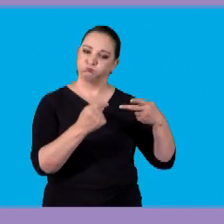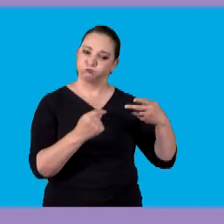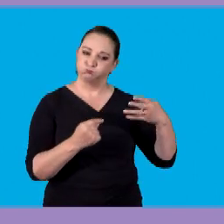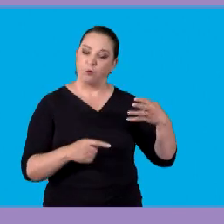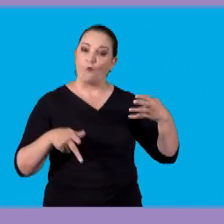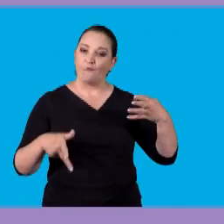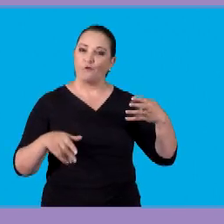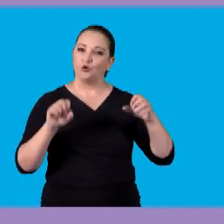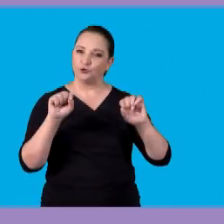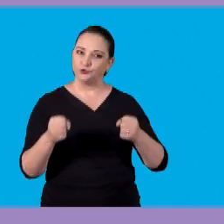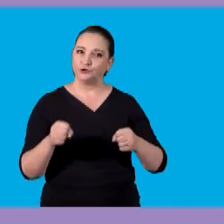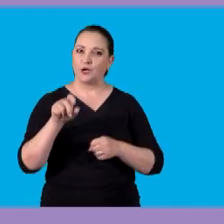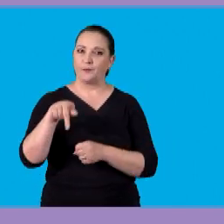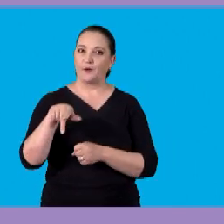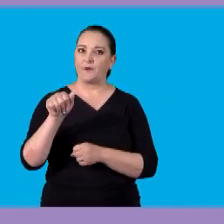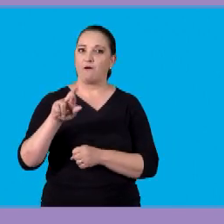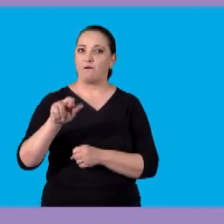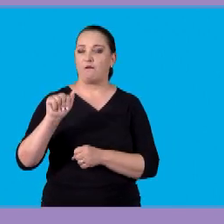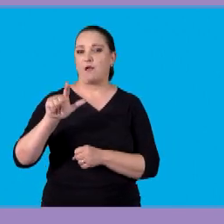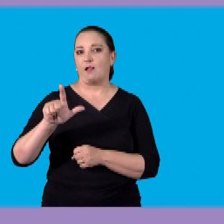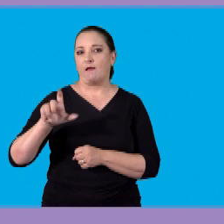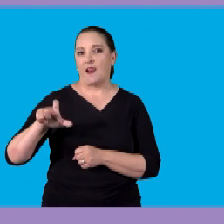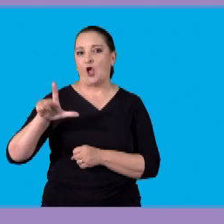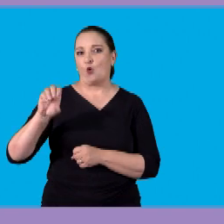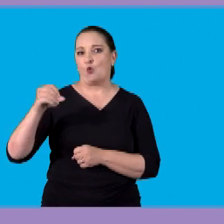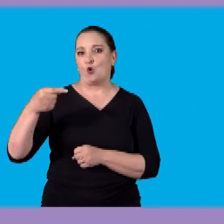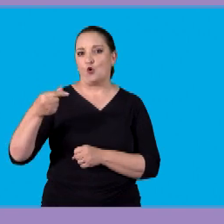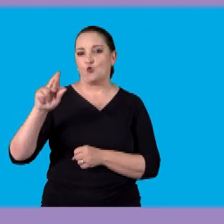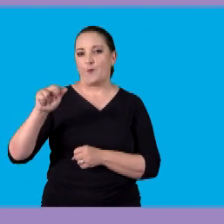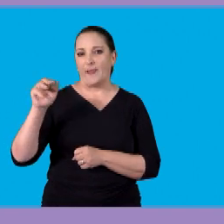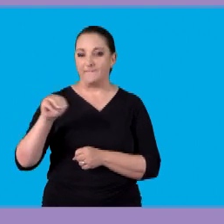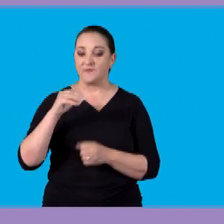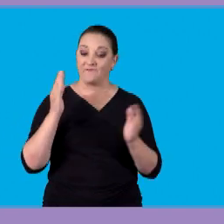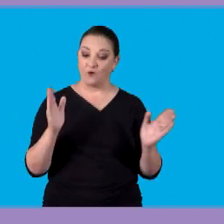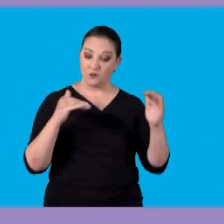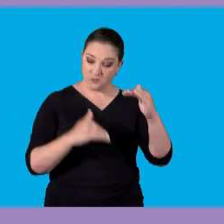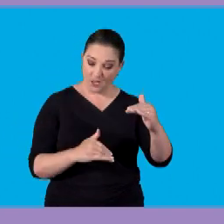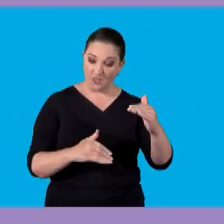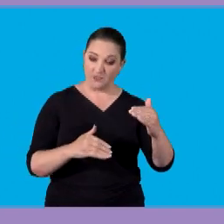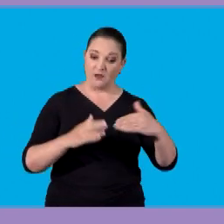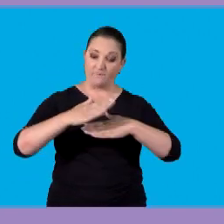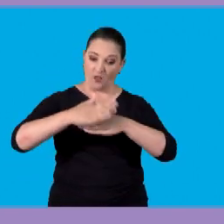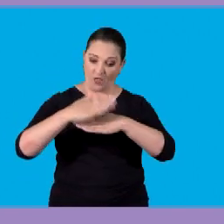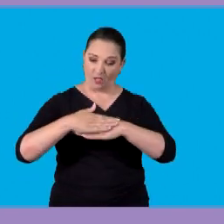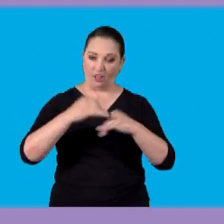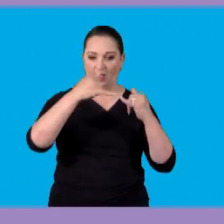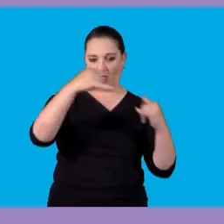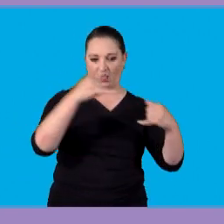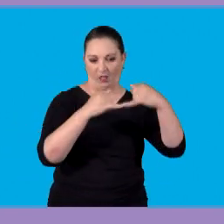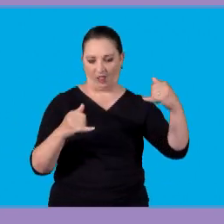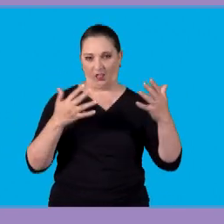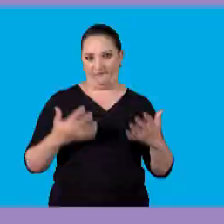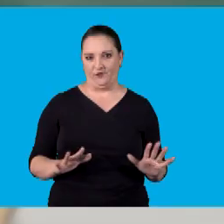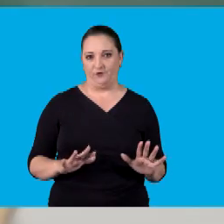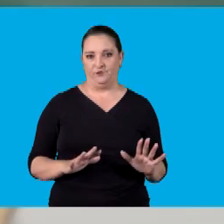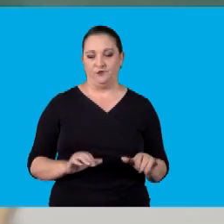all the properties of a parallelogram in terms of its sides, its angles, and the diagonals.